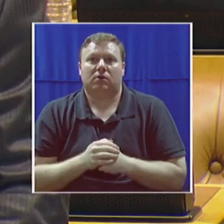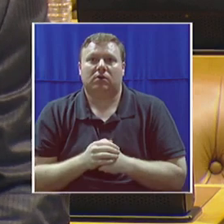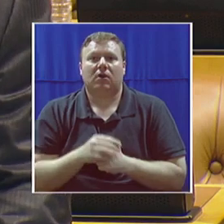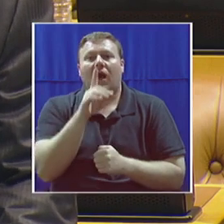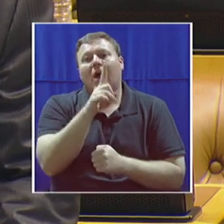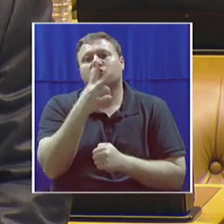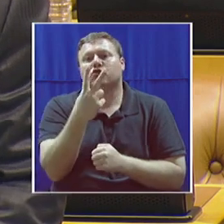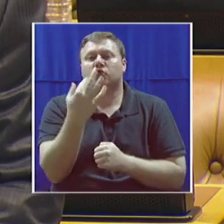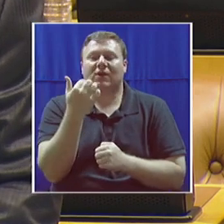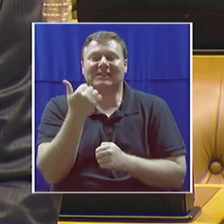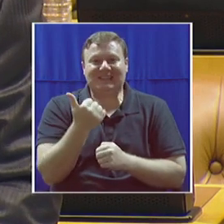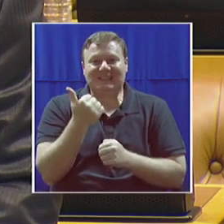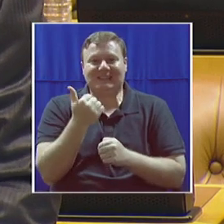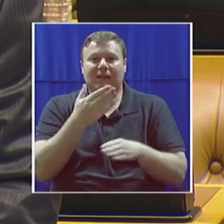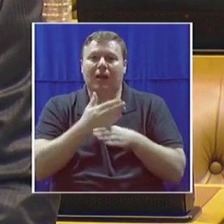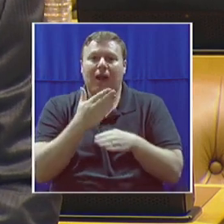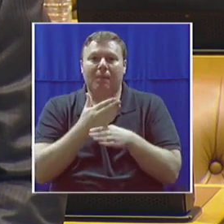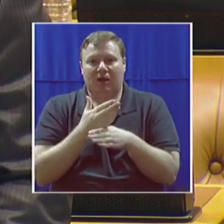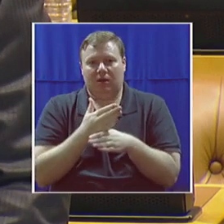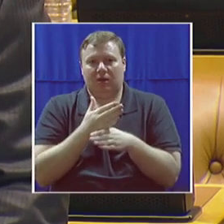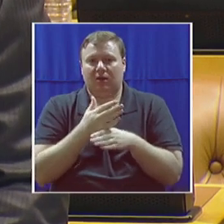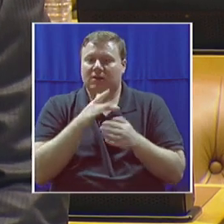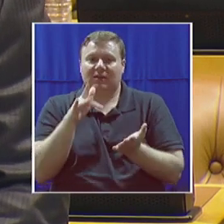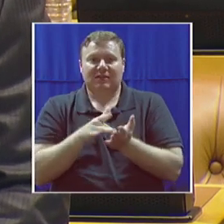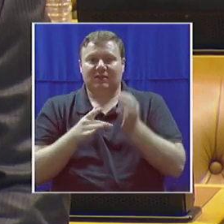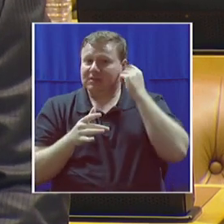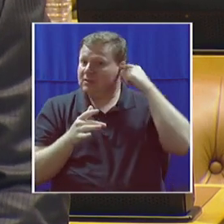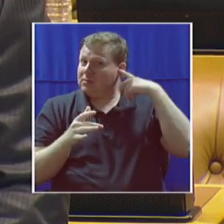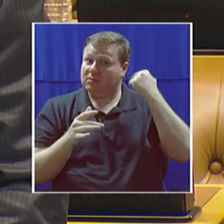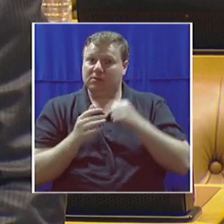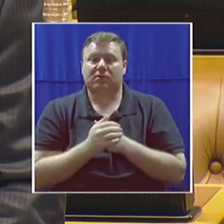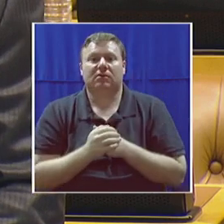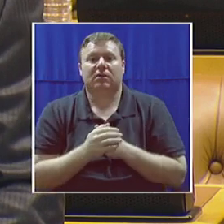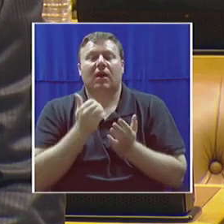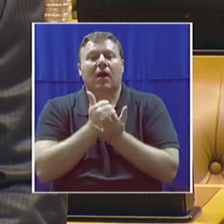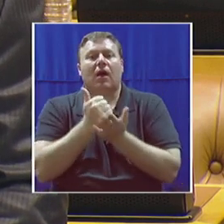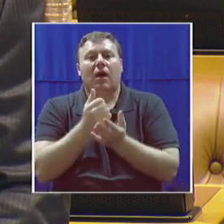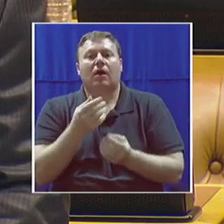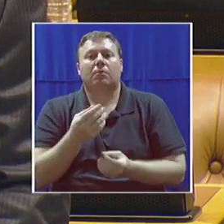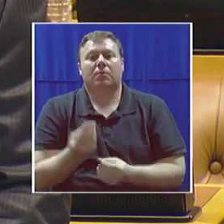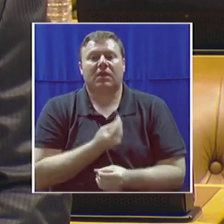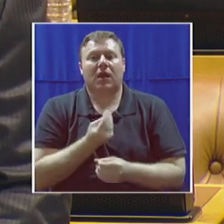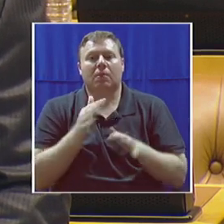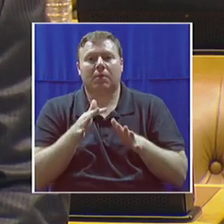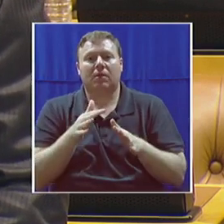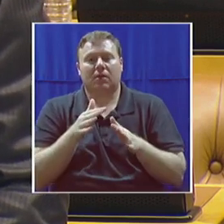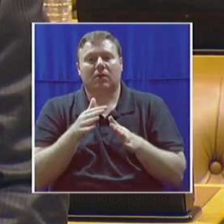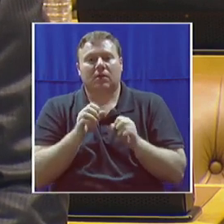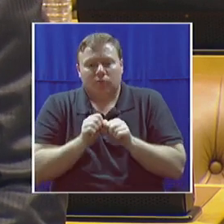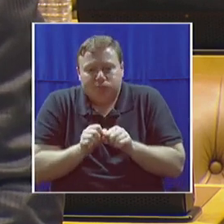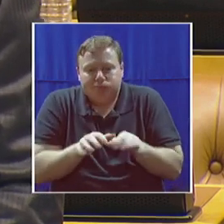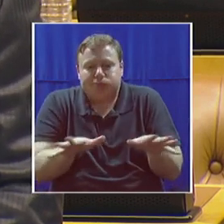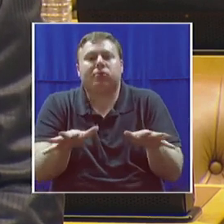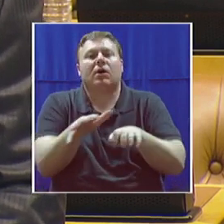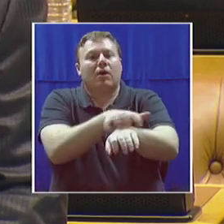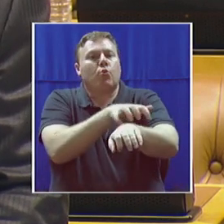centers which are helping the young people we are extending them into the rural areas and